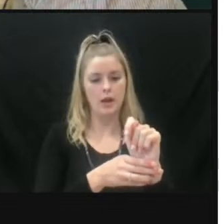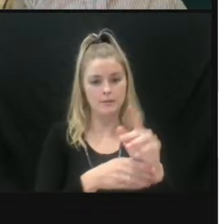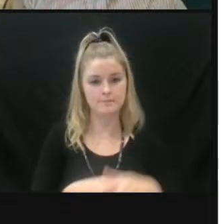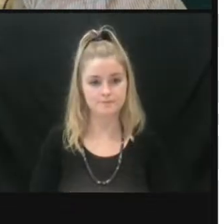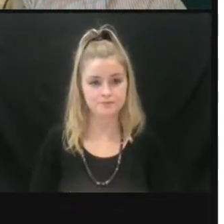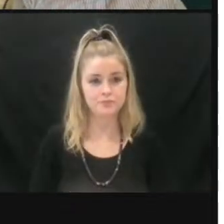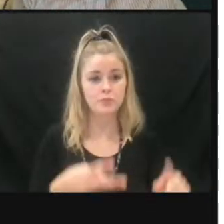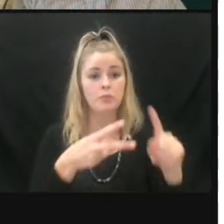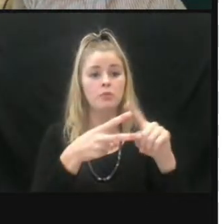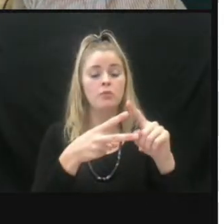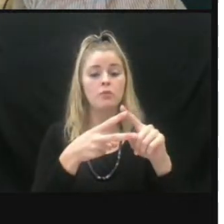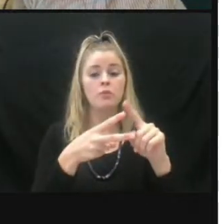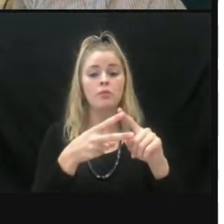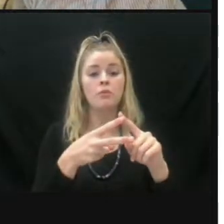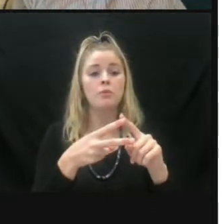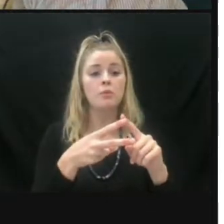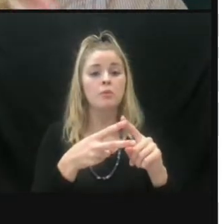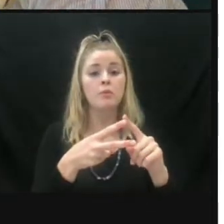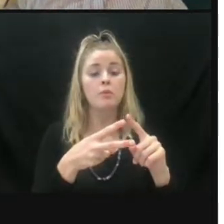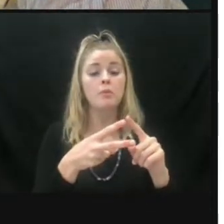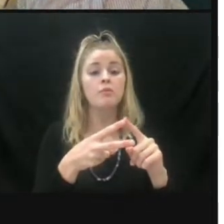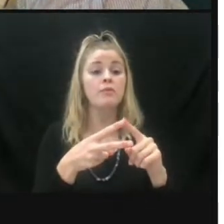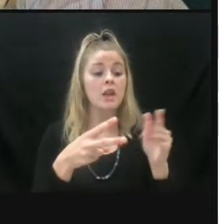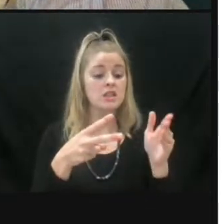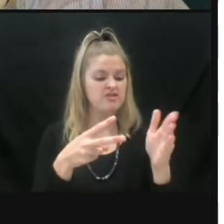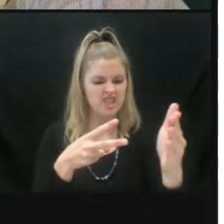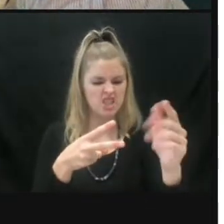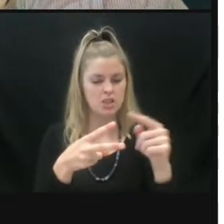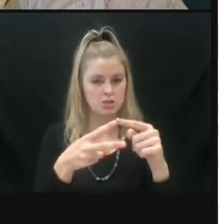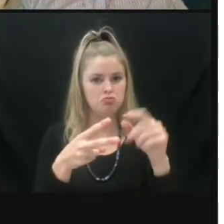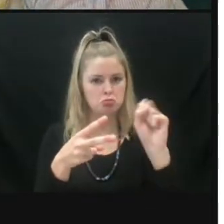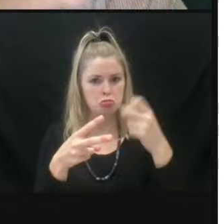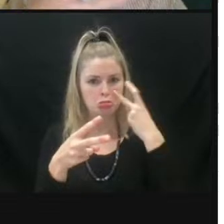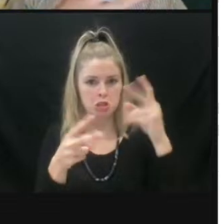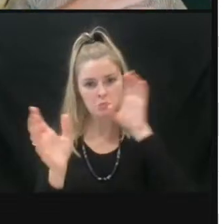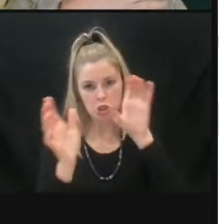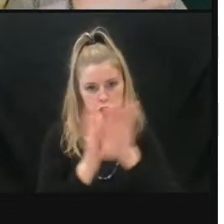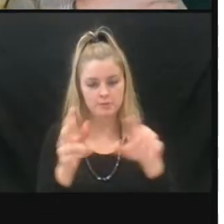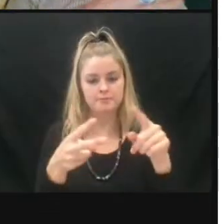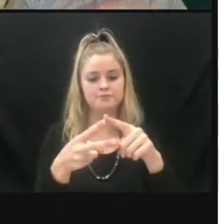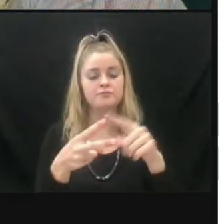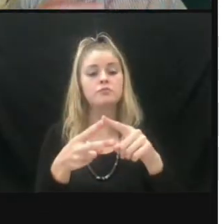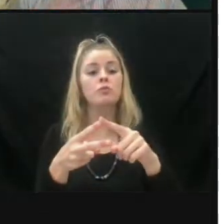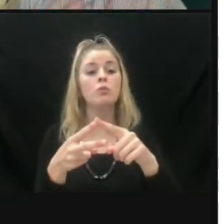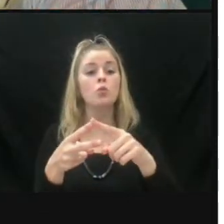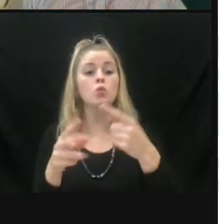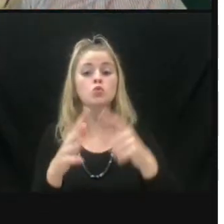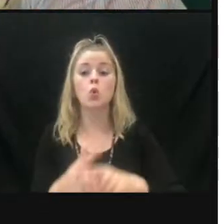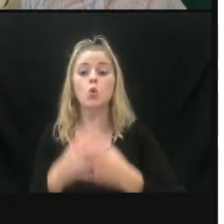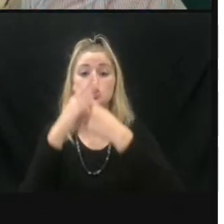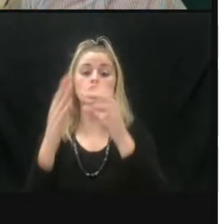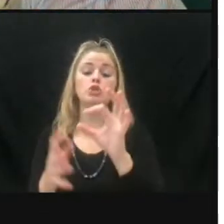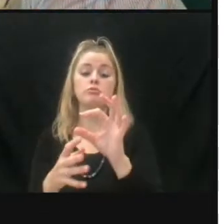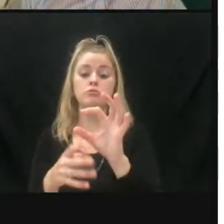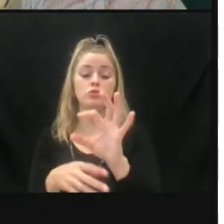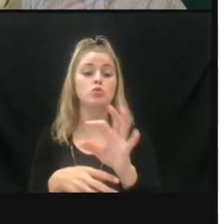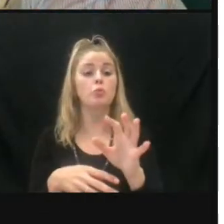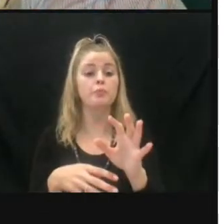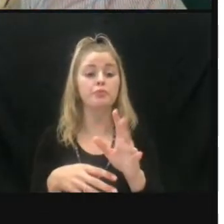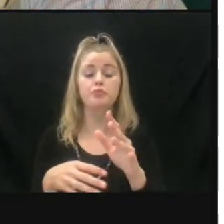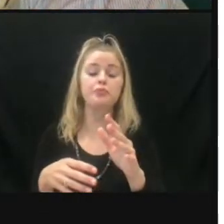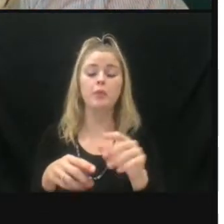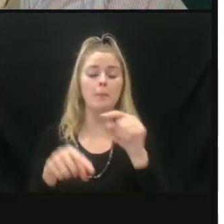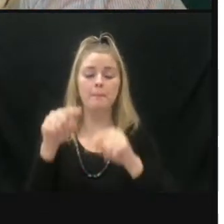a anadromous fish. So anadromous means it's a fish that goes to fresh water and migrates to fresh water to